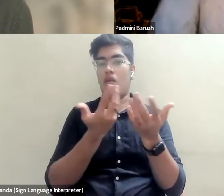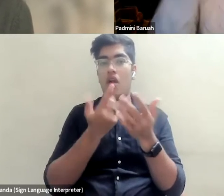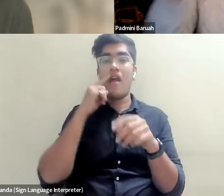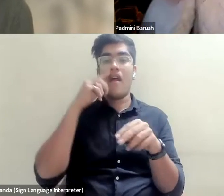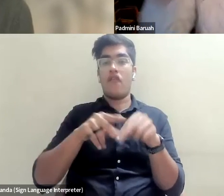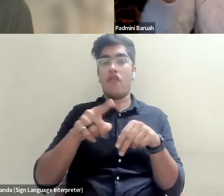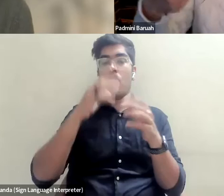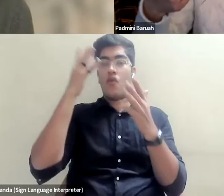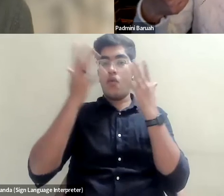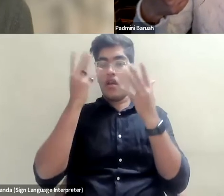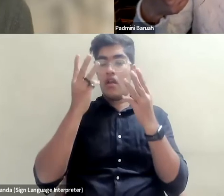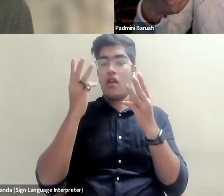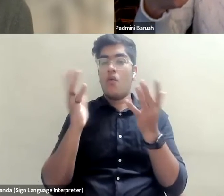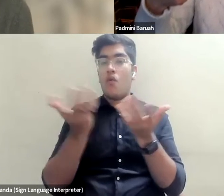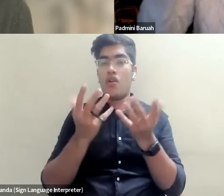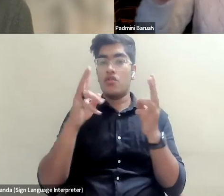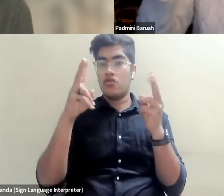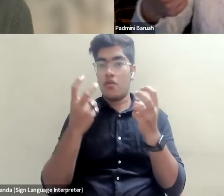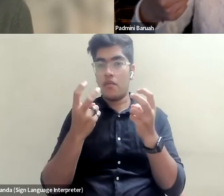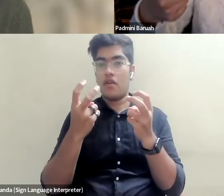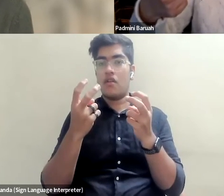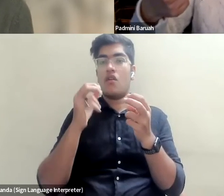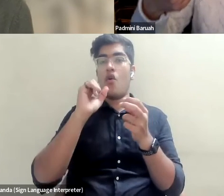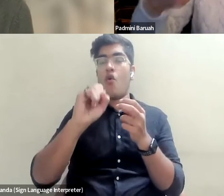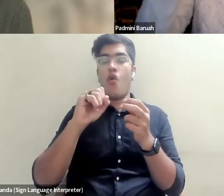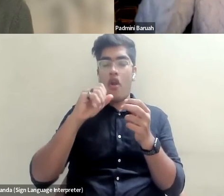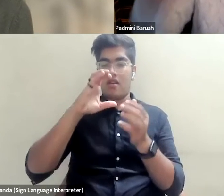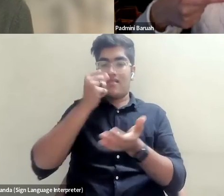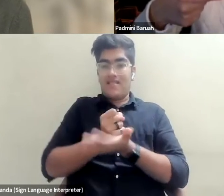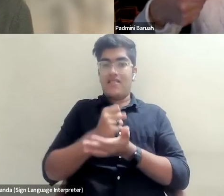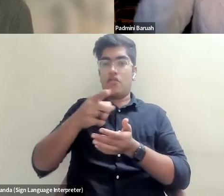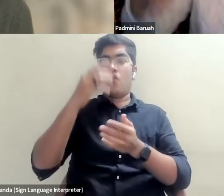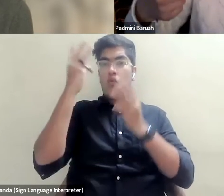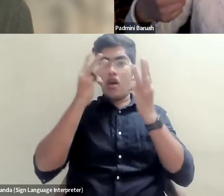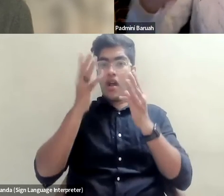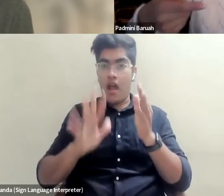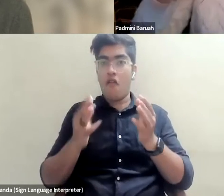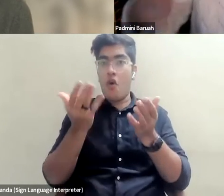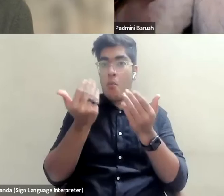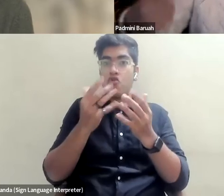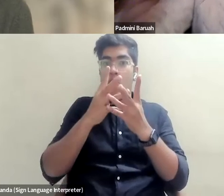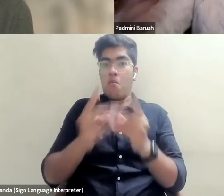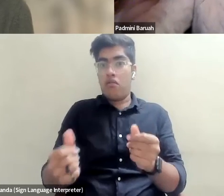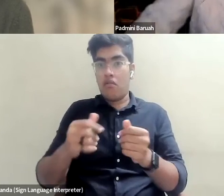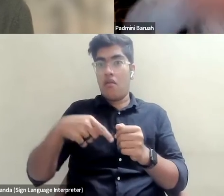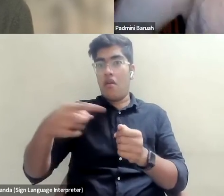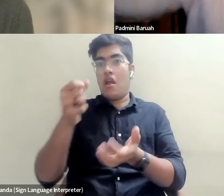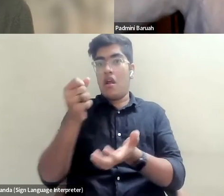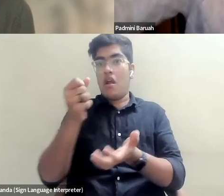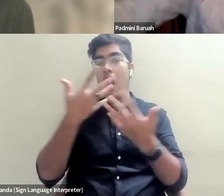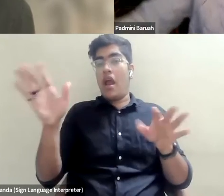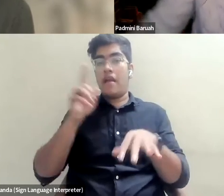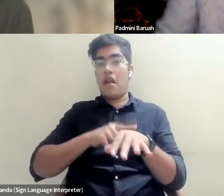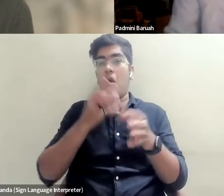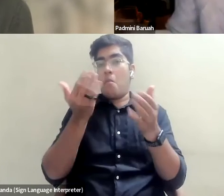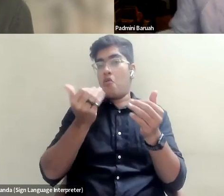about the precarity of your citizenship all the time, and then you can lose that right at any point of time, like the